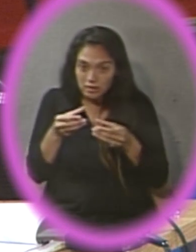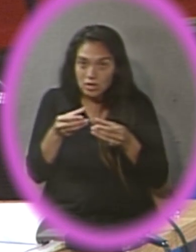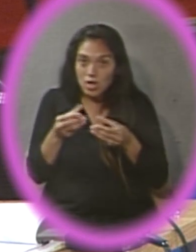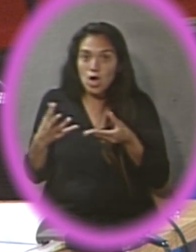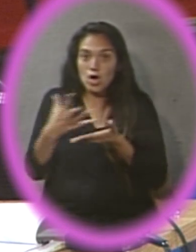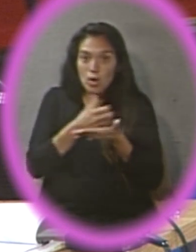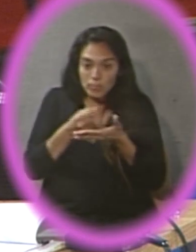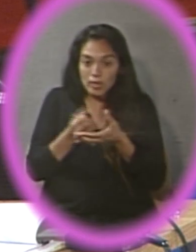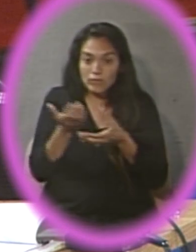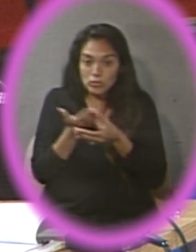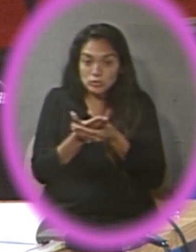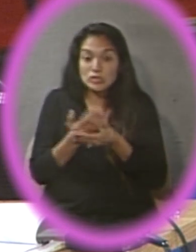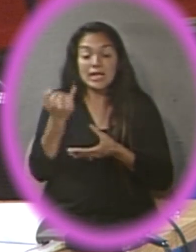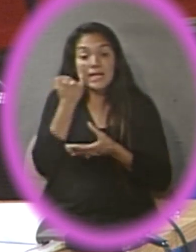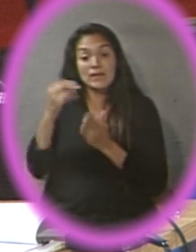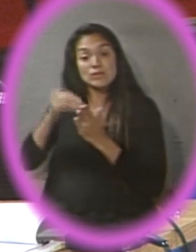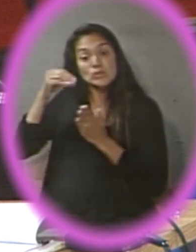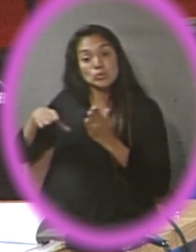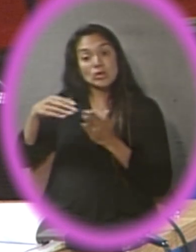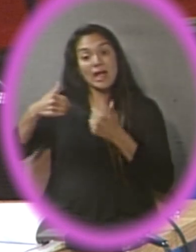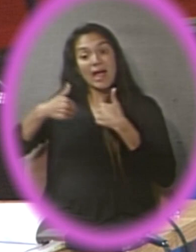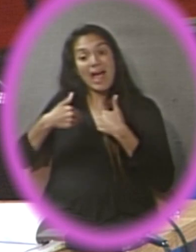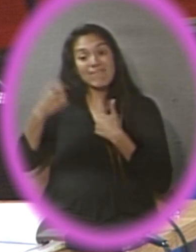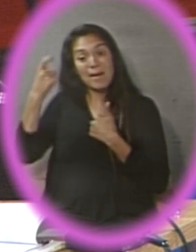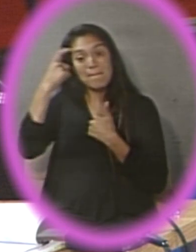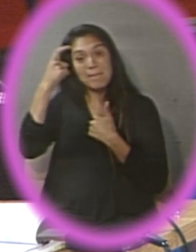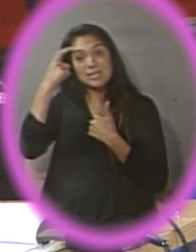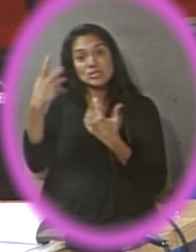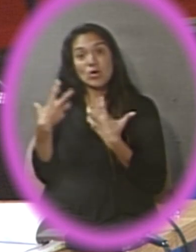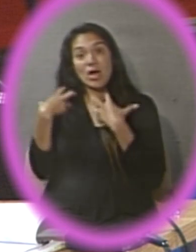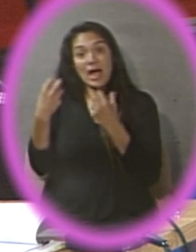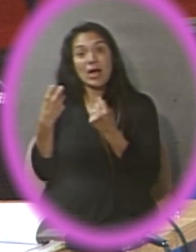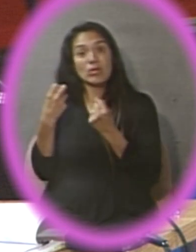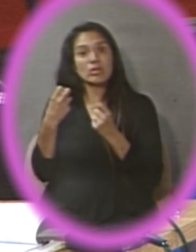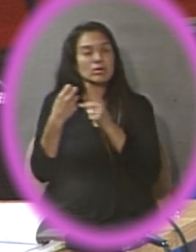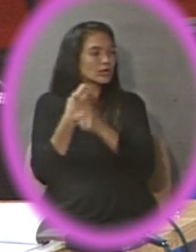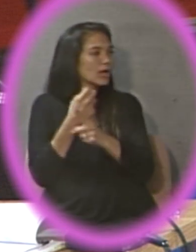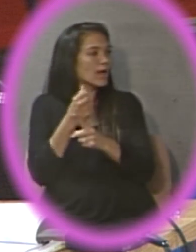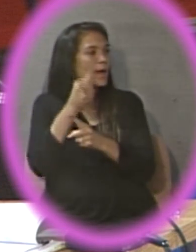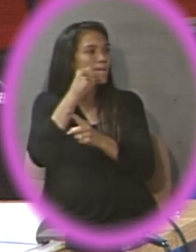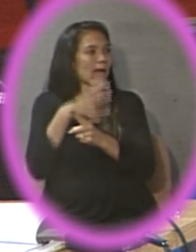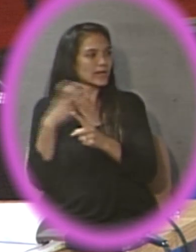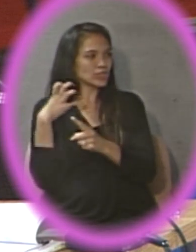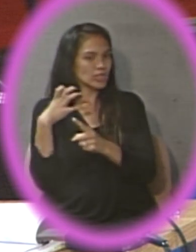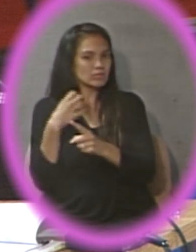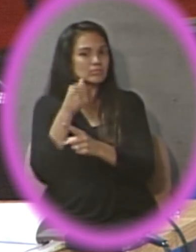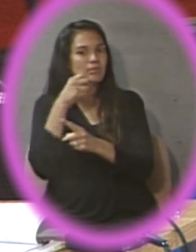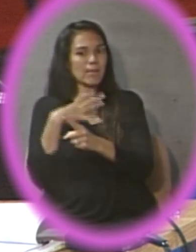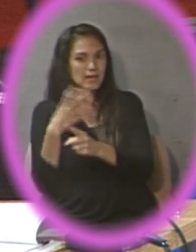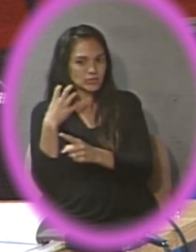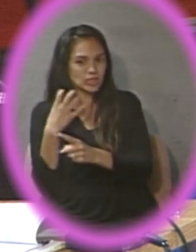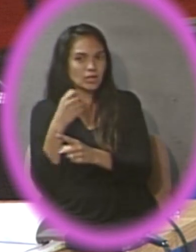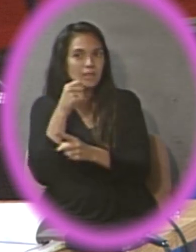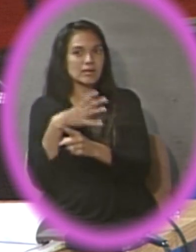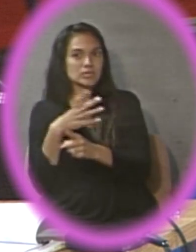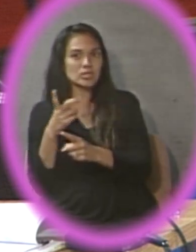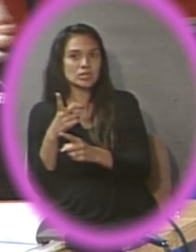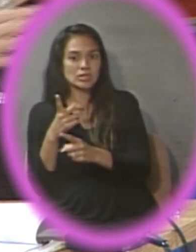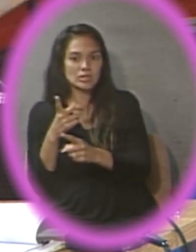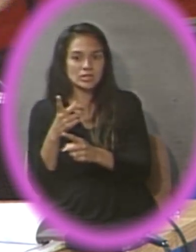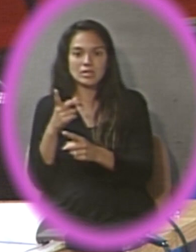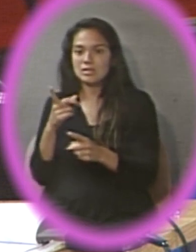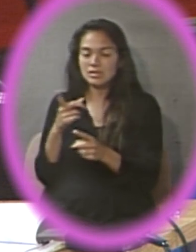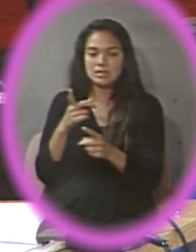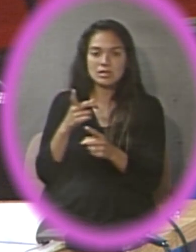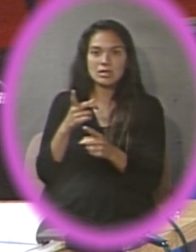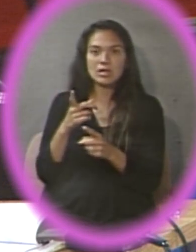who has a mental health issue, we as employees at the school site have a right to be able to see what's in the folders and who